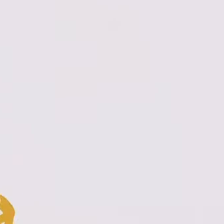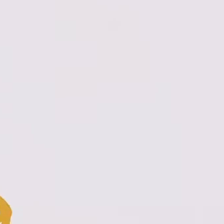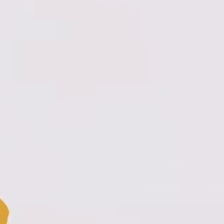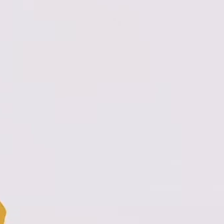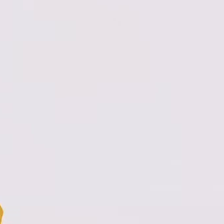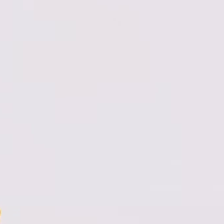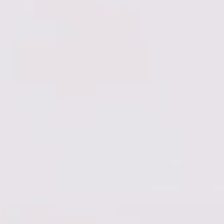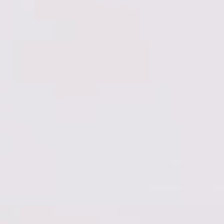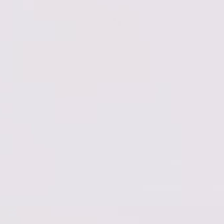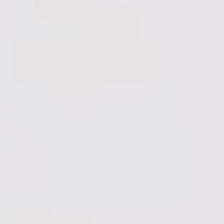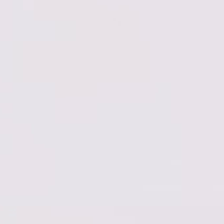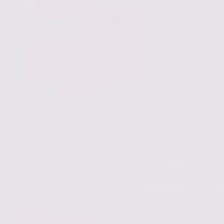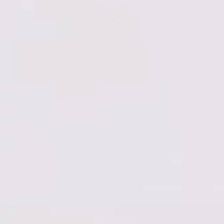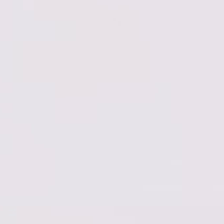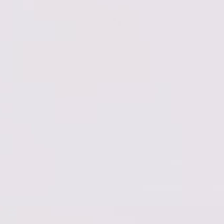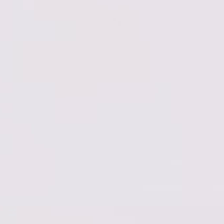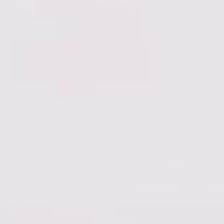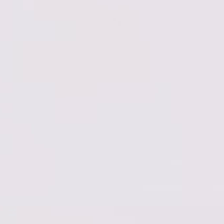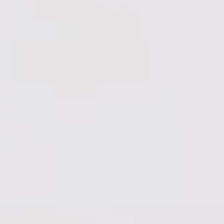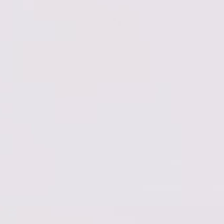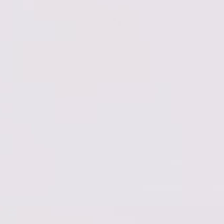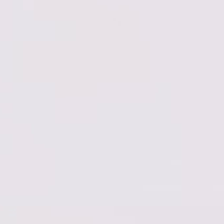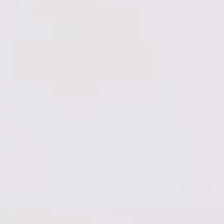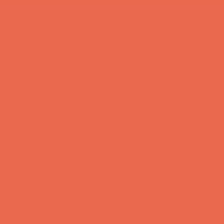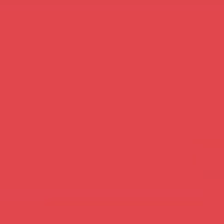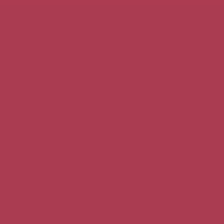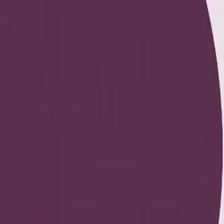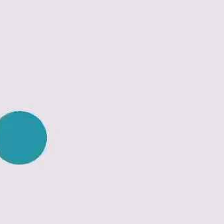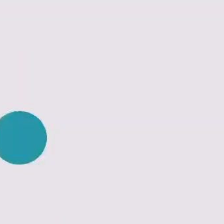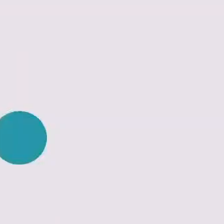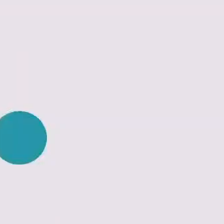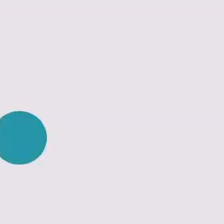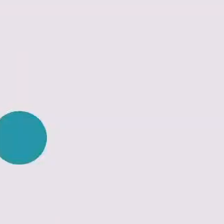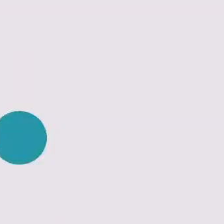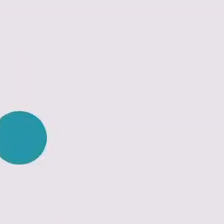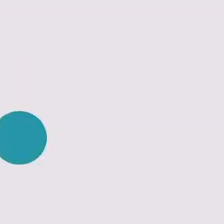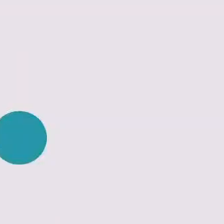an independent, nonpartisan, nonprofit media network